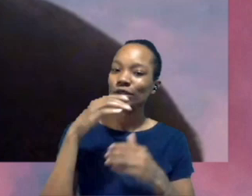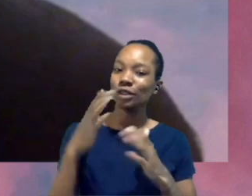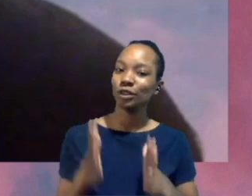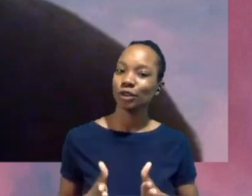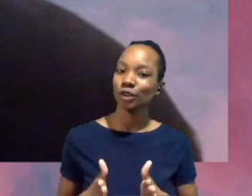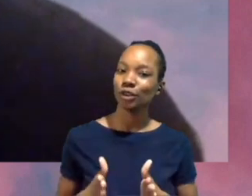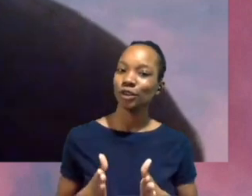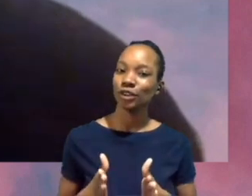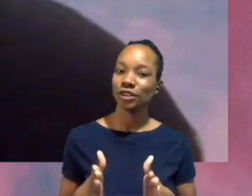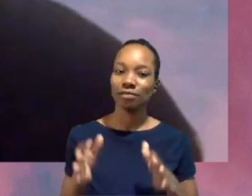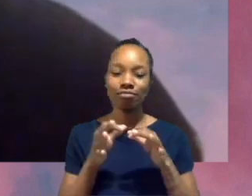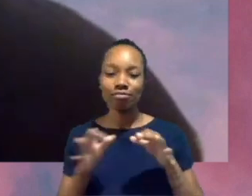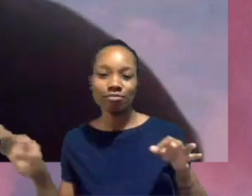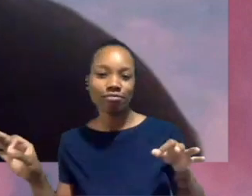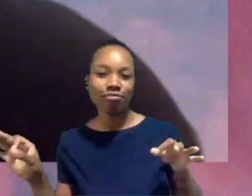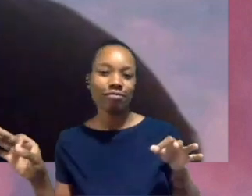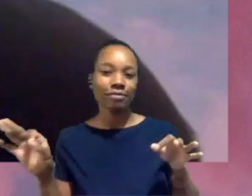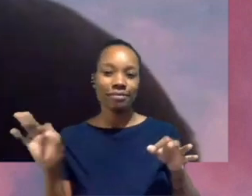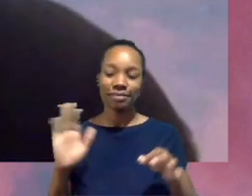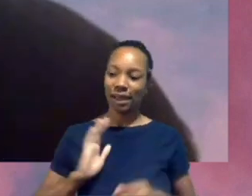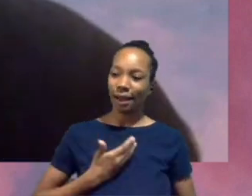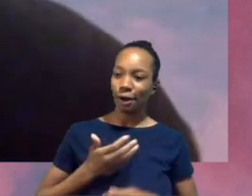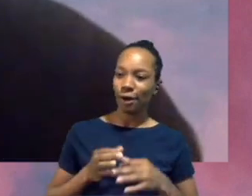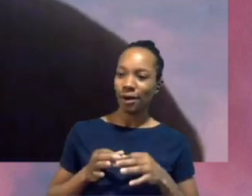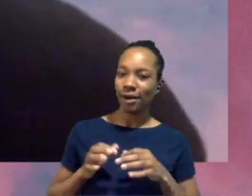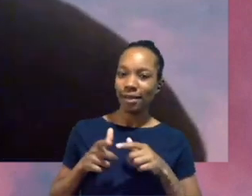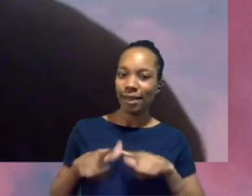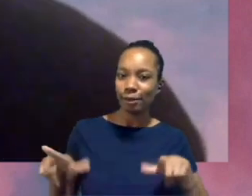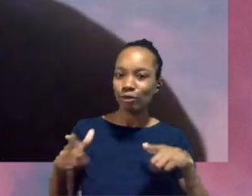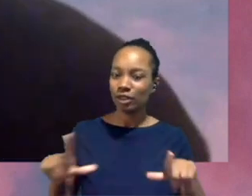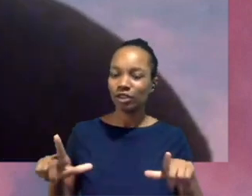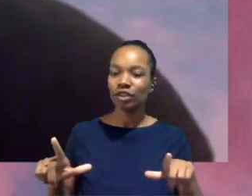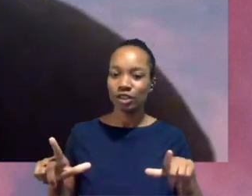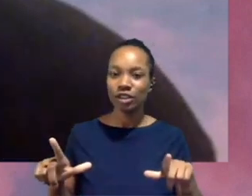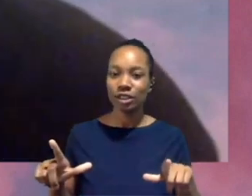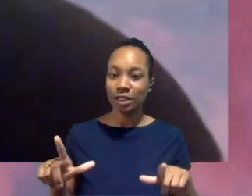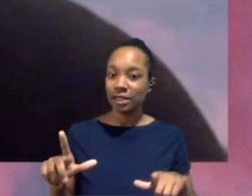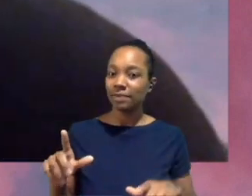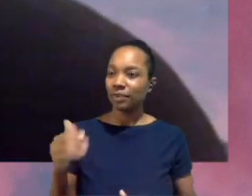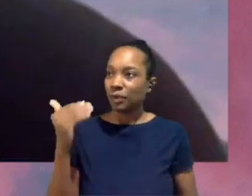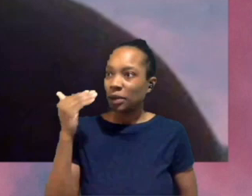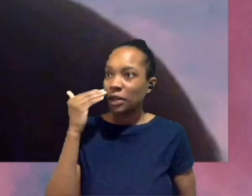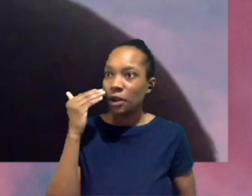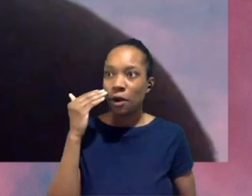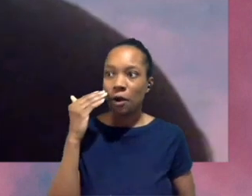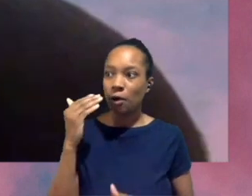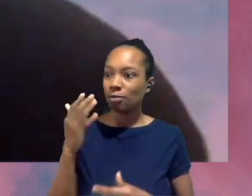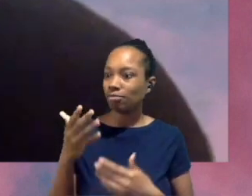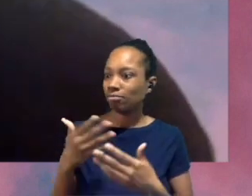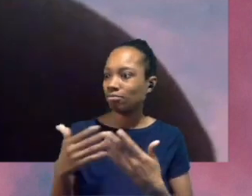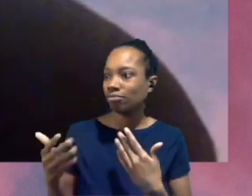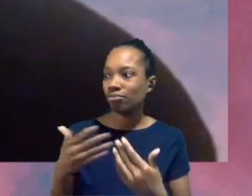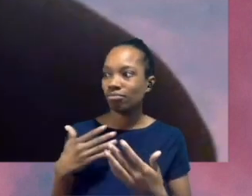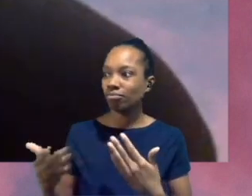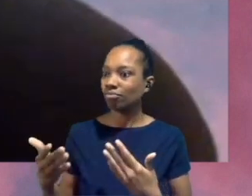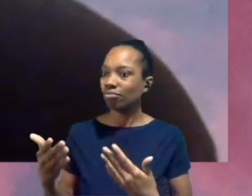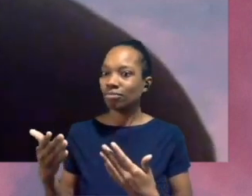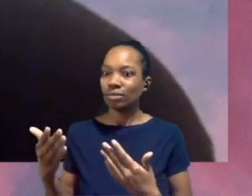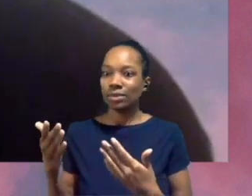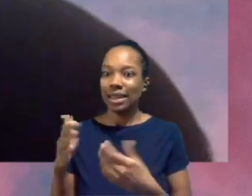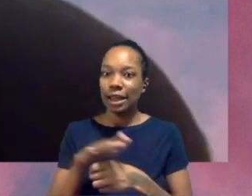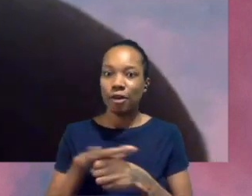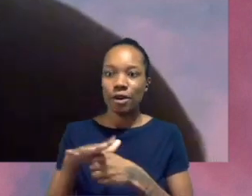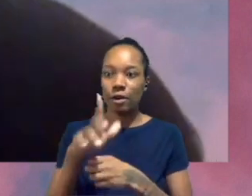ask Larry Itiong about the Delano grape strikes in Stockton when Little Manila was in its prime. We chug